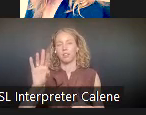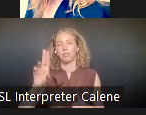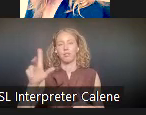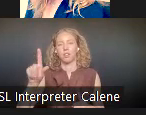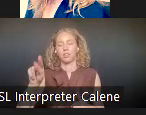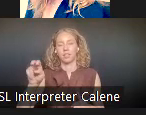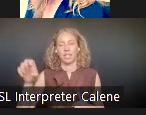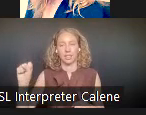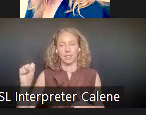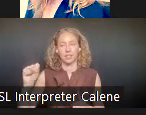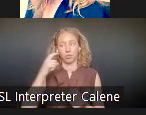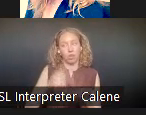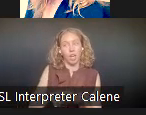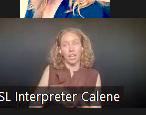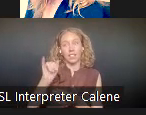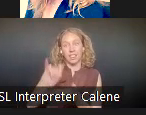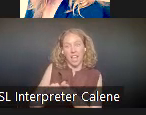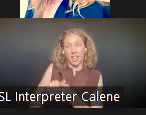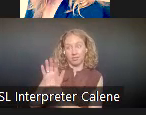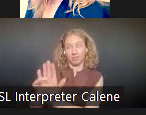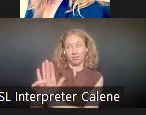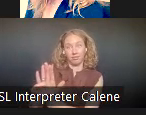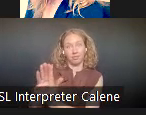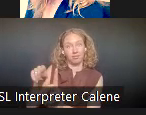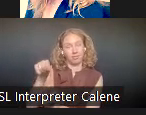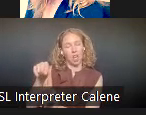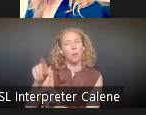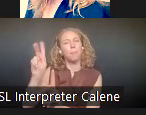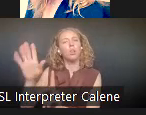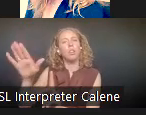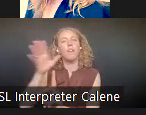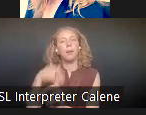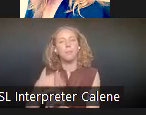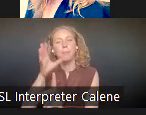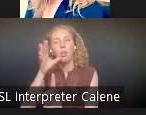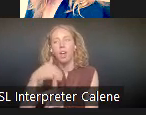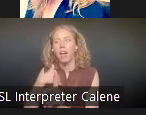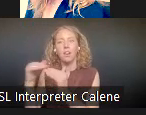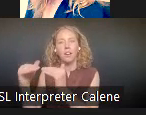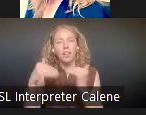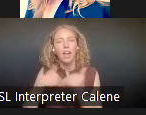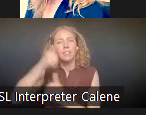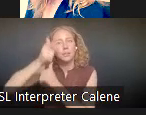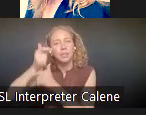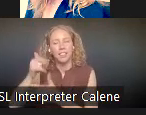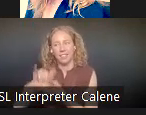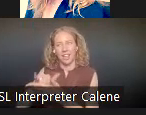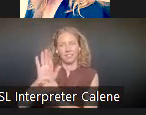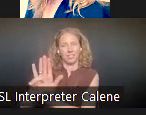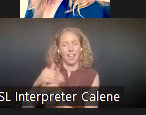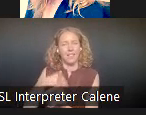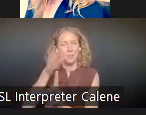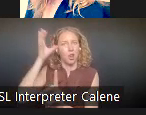are encountering somebody's child, somebody's friend, somebody's colleague, somebody's sibling, somebody's parent.